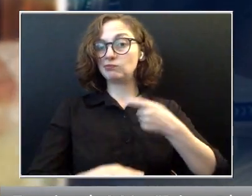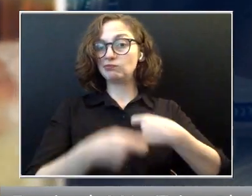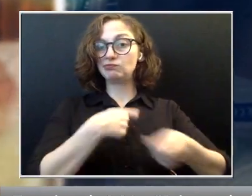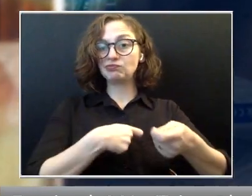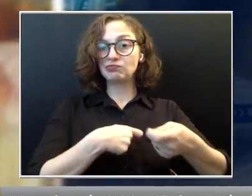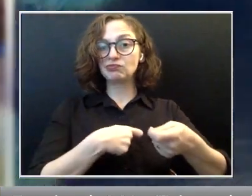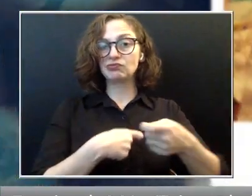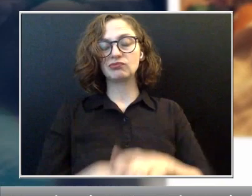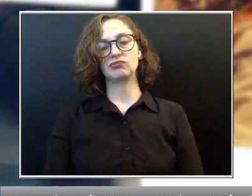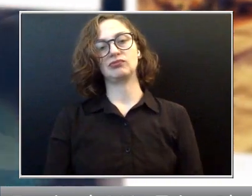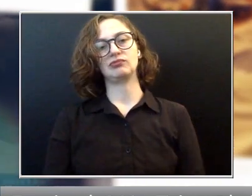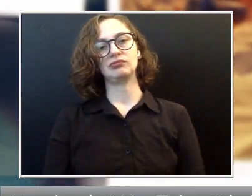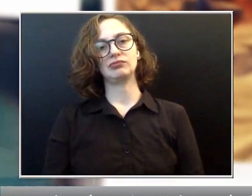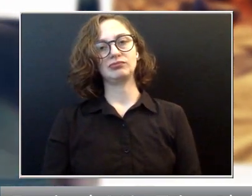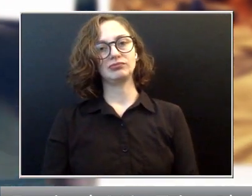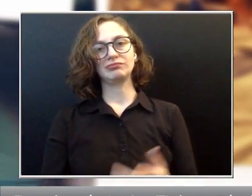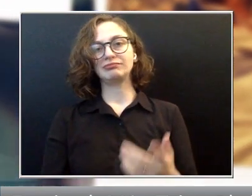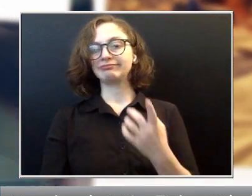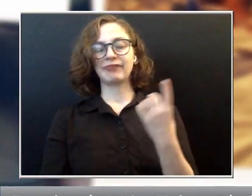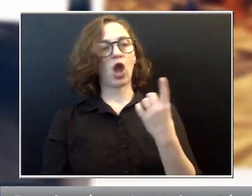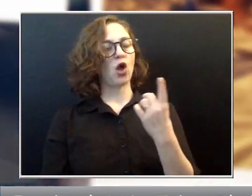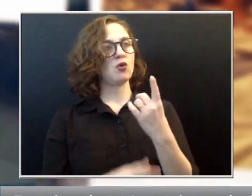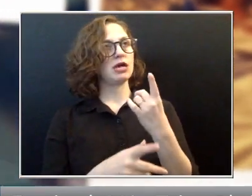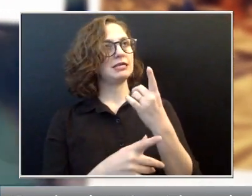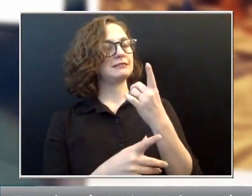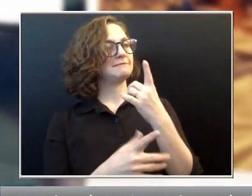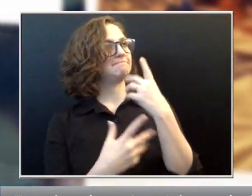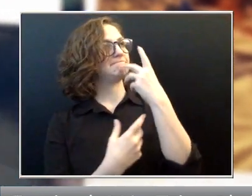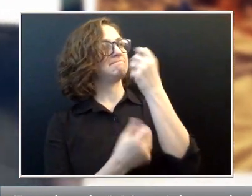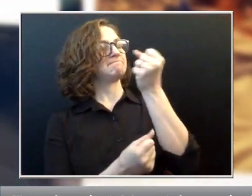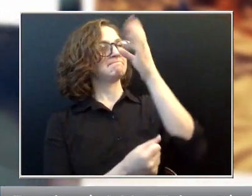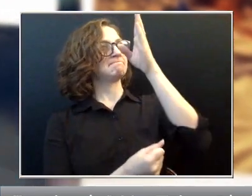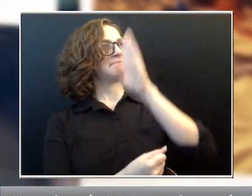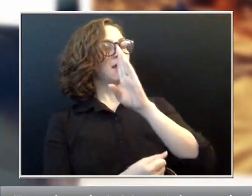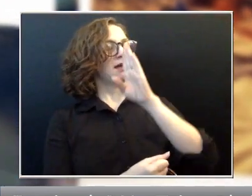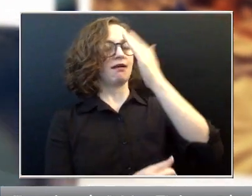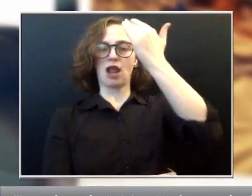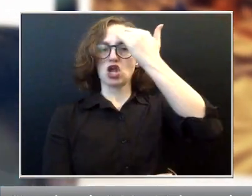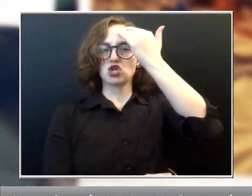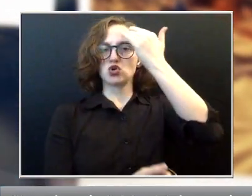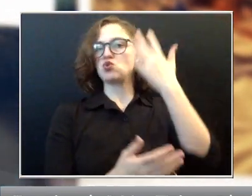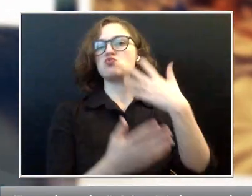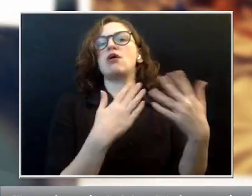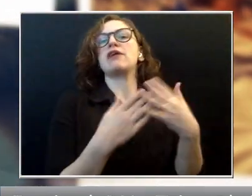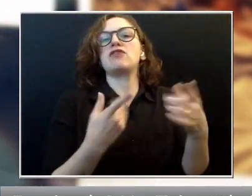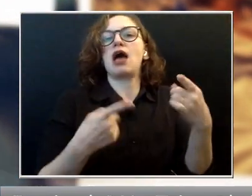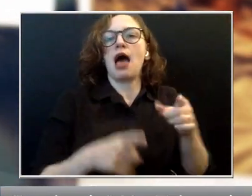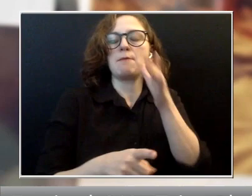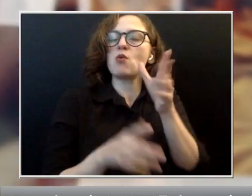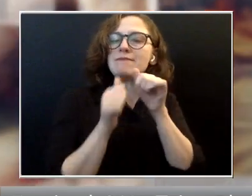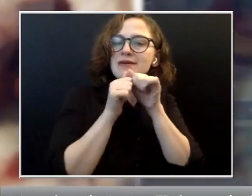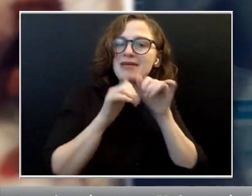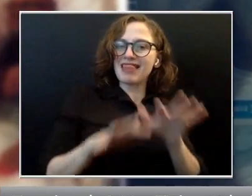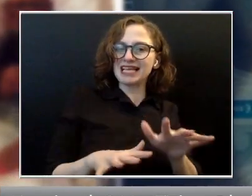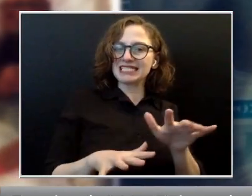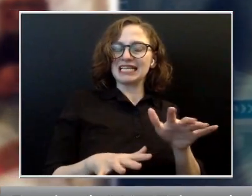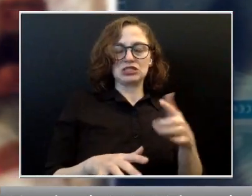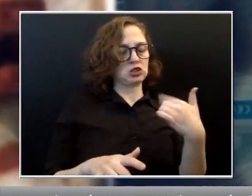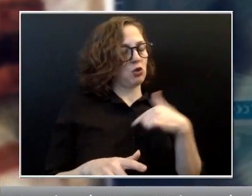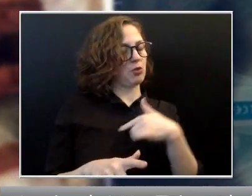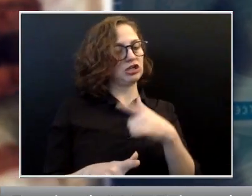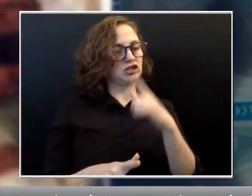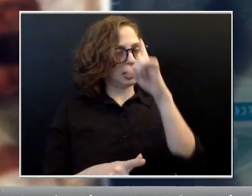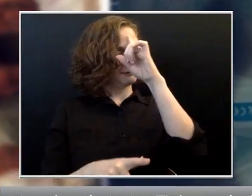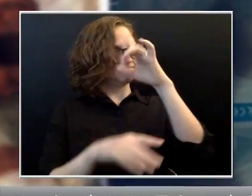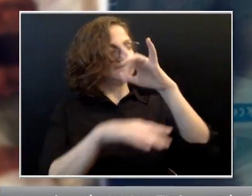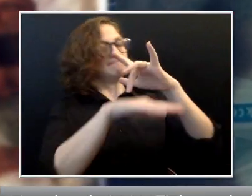in God and knew that however it turned out, it was going to be a blessing, and that's what we held on to. After just a couple of days